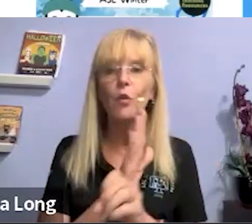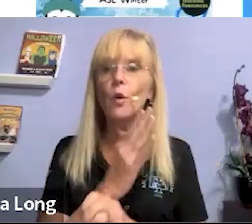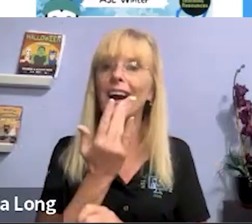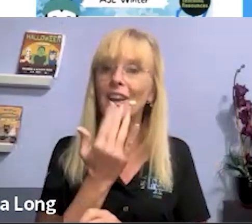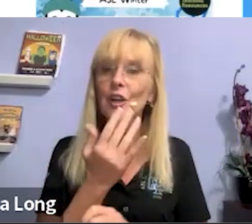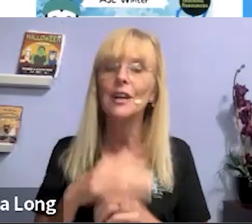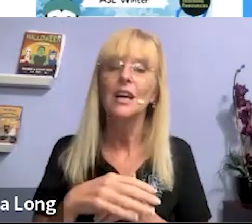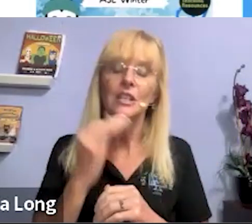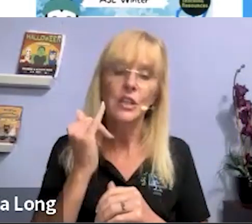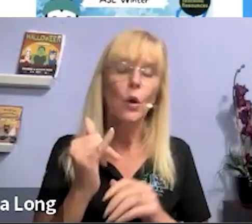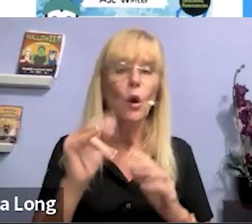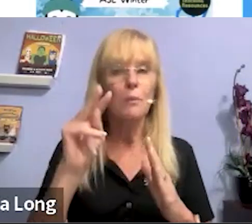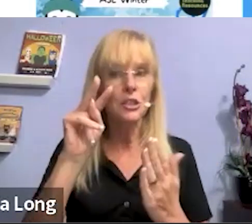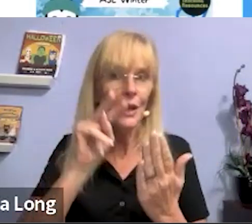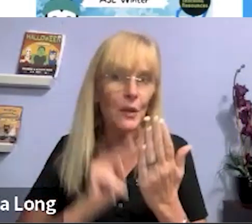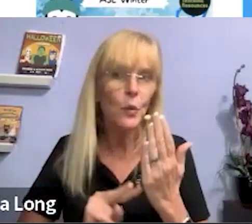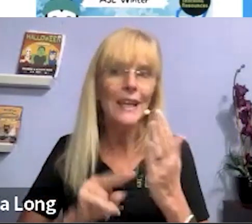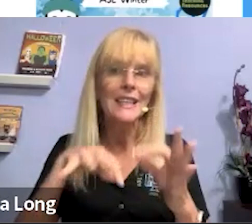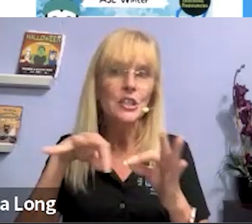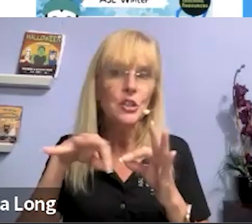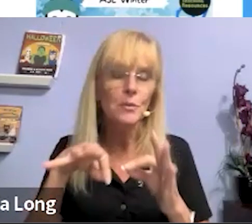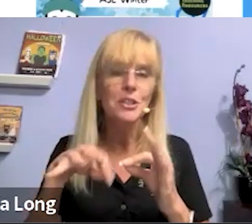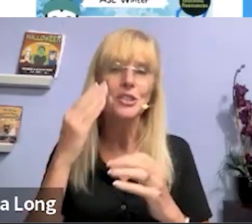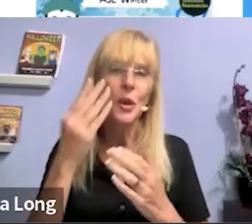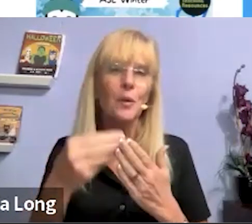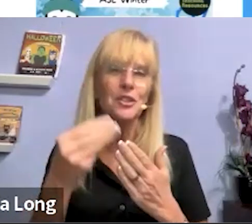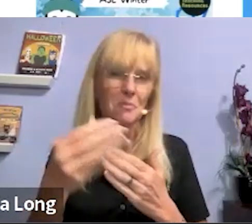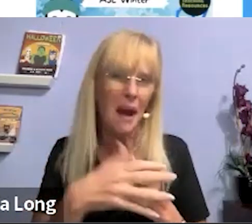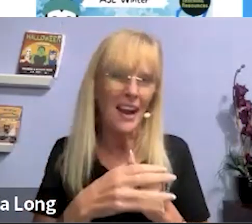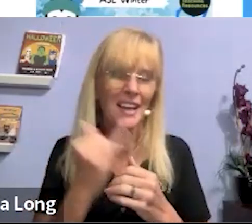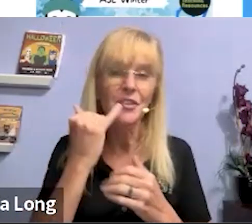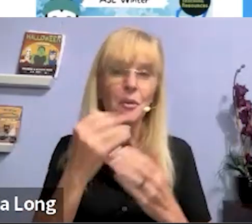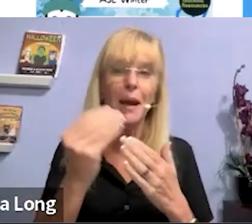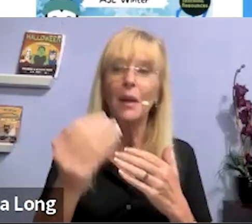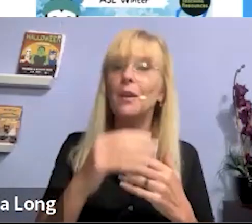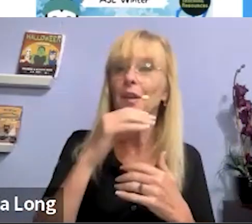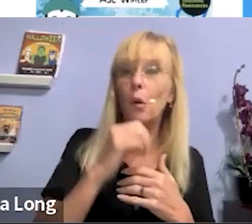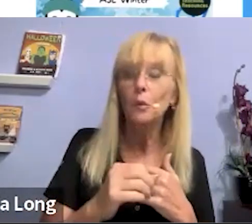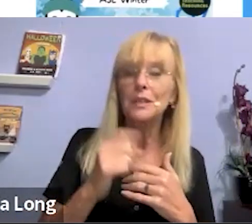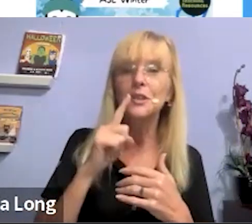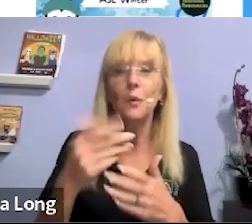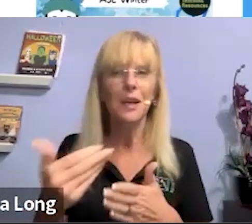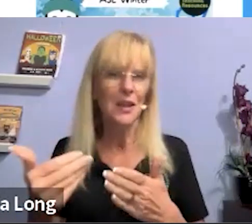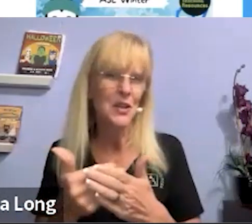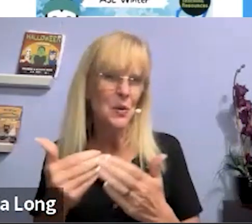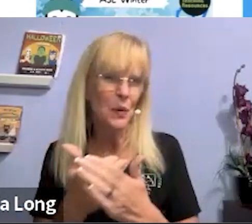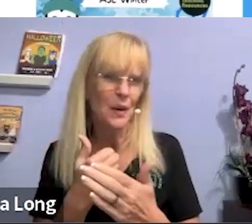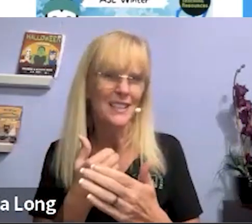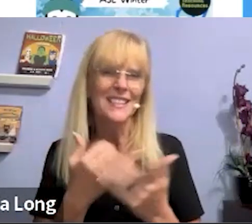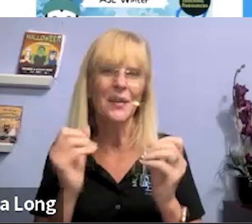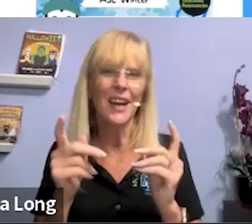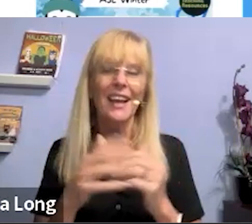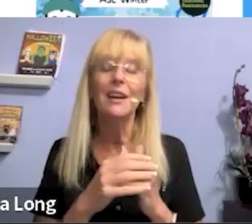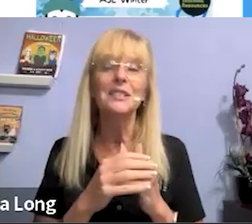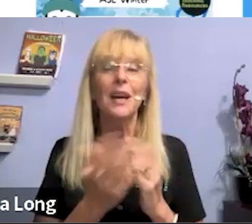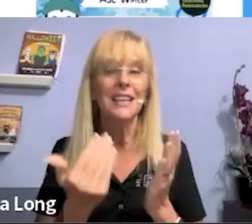with full color. So be sure and read the description to know what you're buying, if you're buying one of the old ones or one of the newer